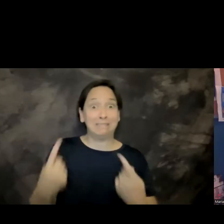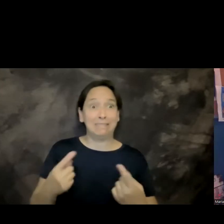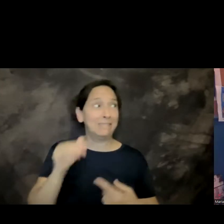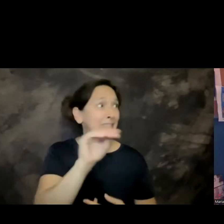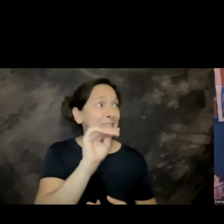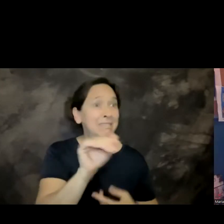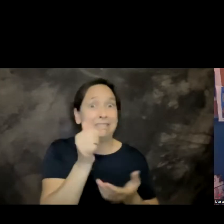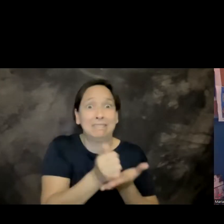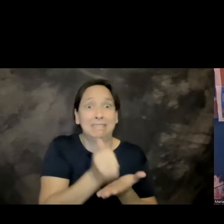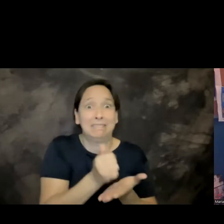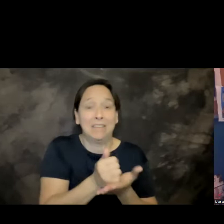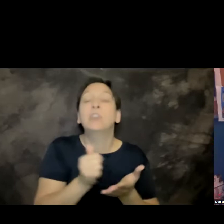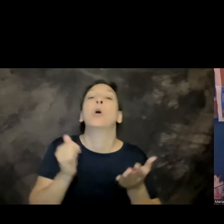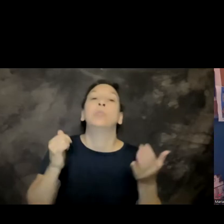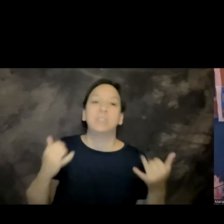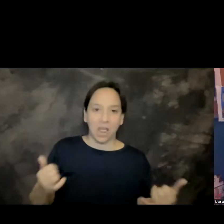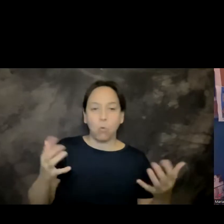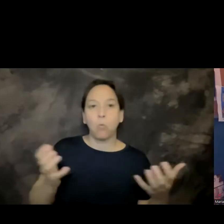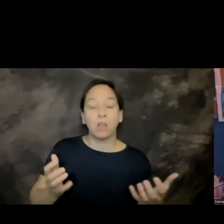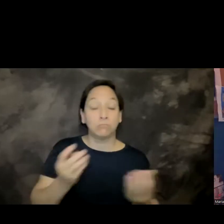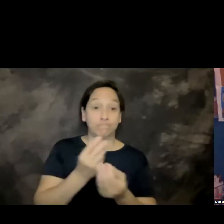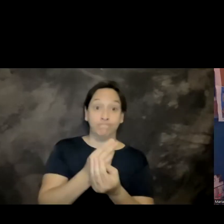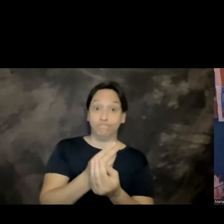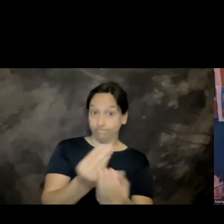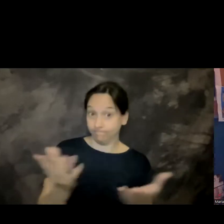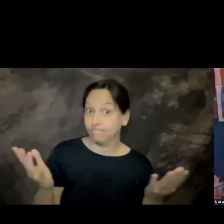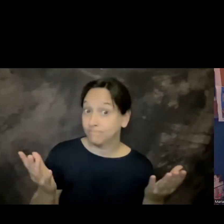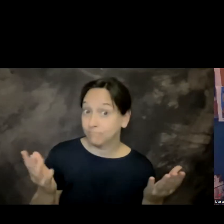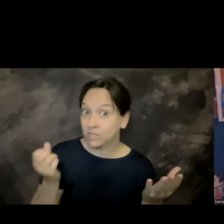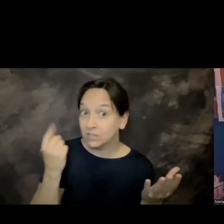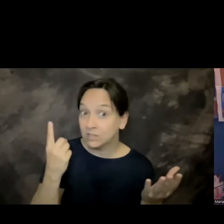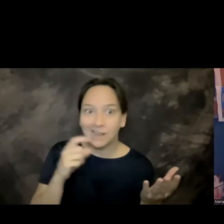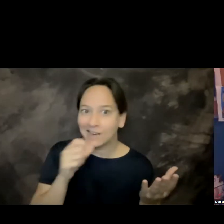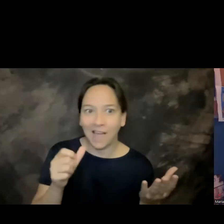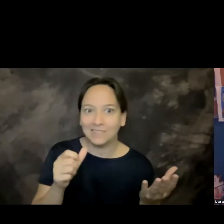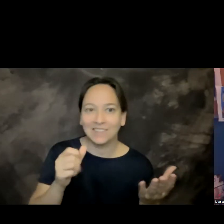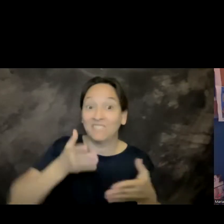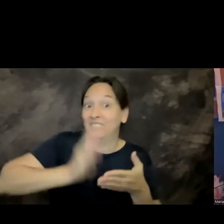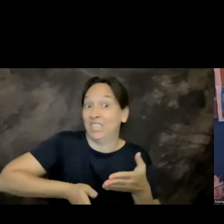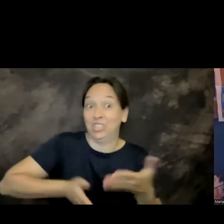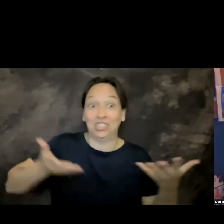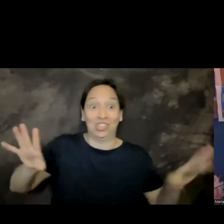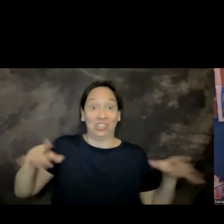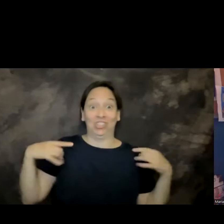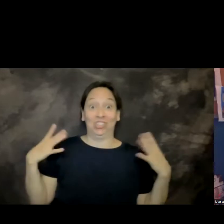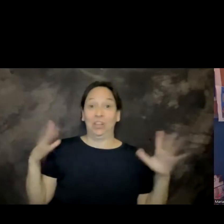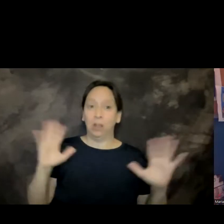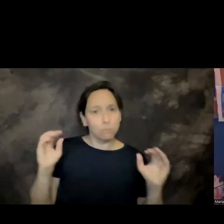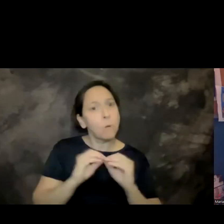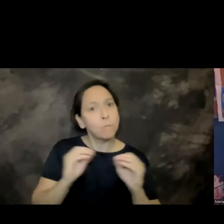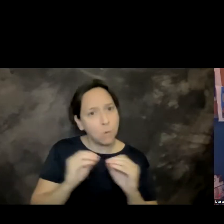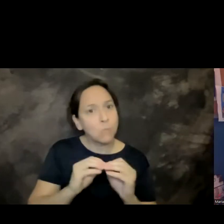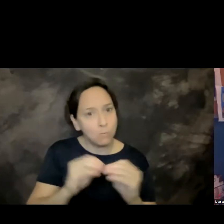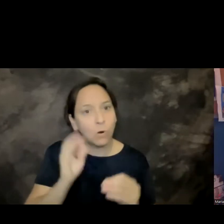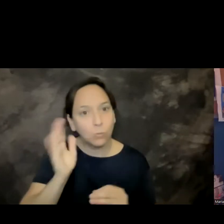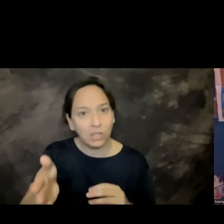first attempt at getting the information out there, but this is not where it's going to stop. And so please work with us today as you give us these